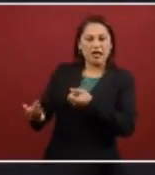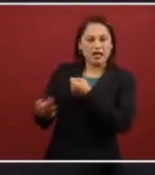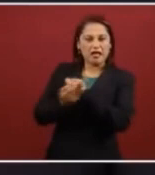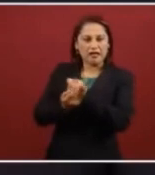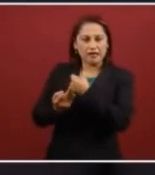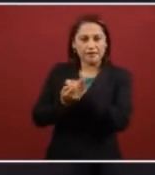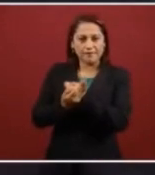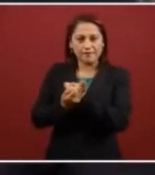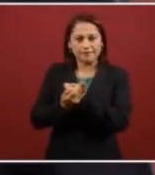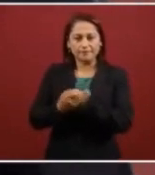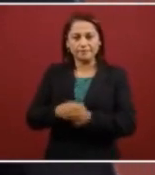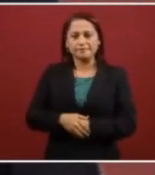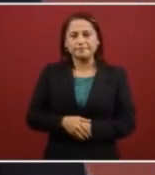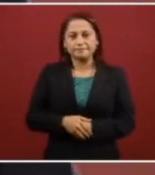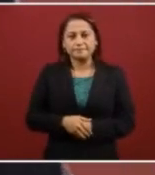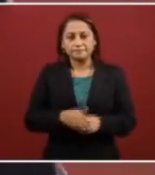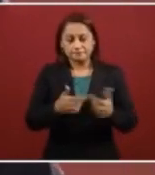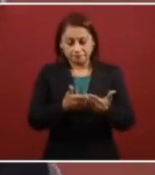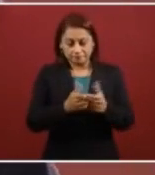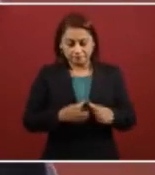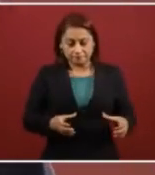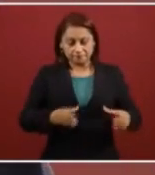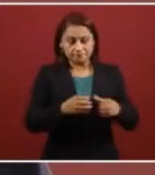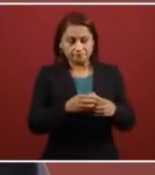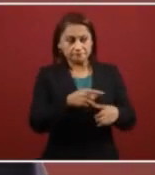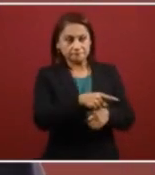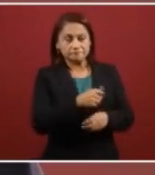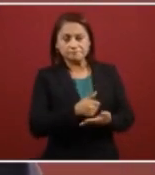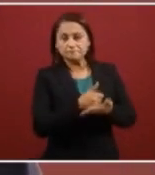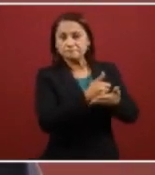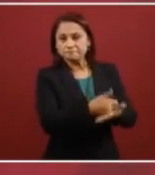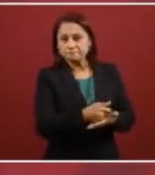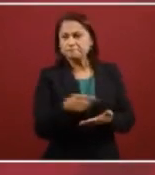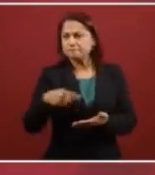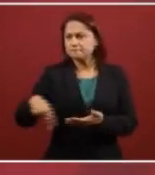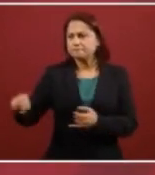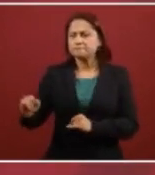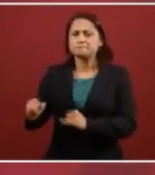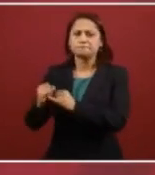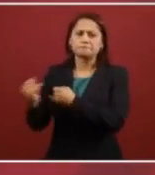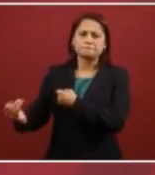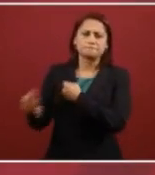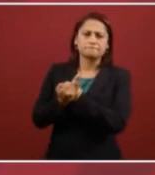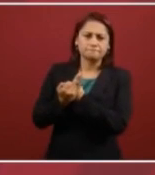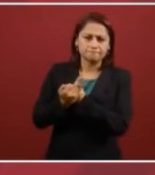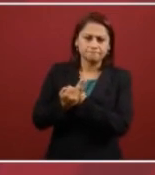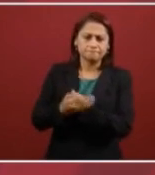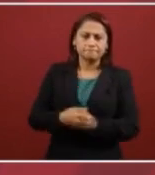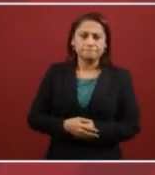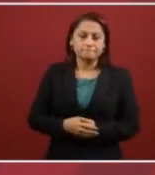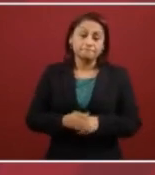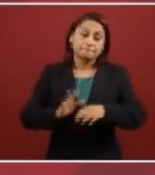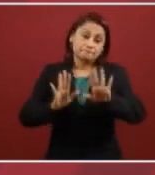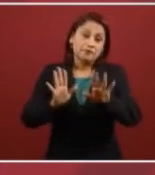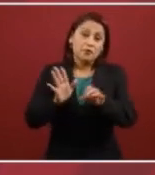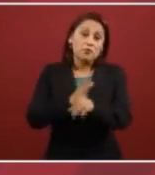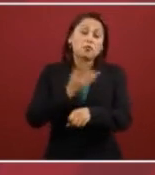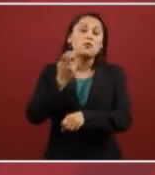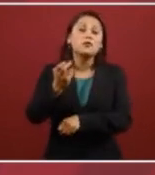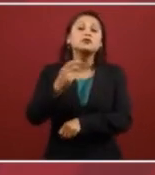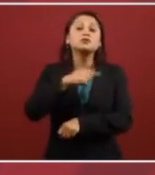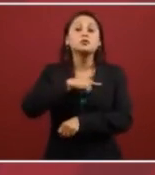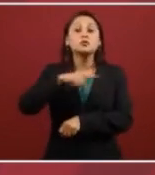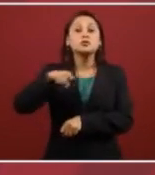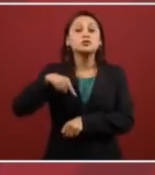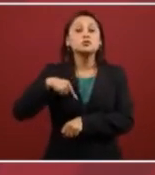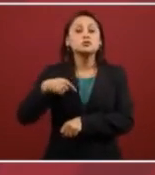protect los grupos de intereses creados, interest groups. Entonces nosotros that were created, decidimos. So we